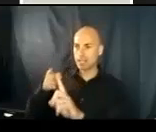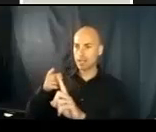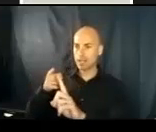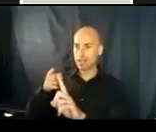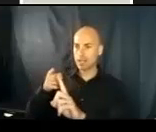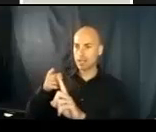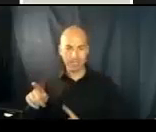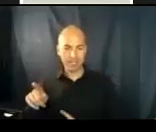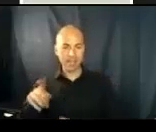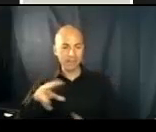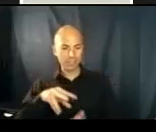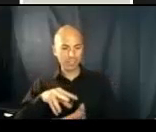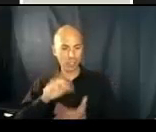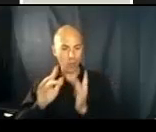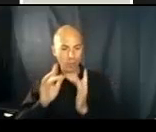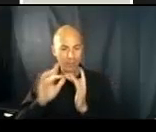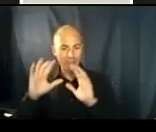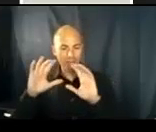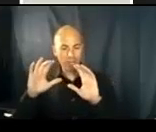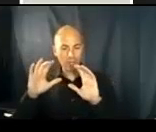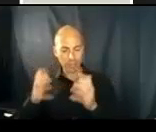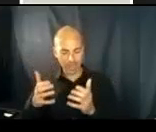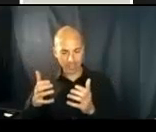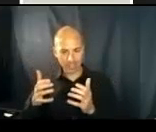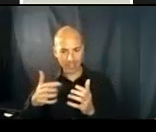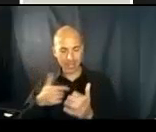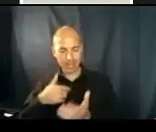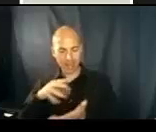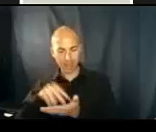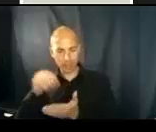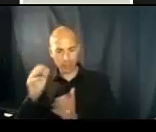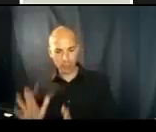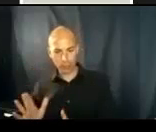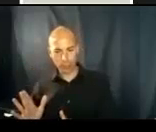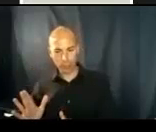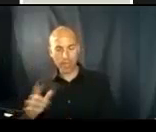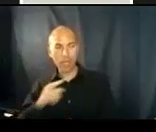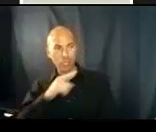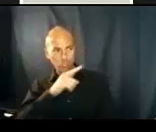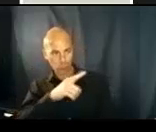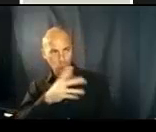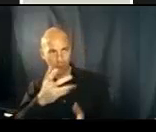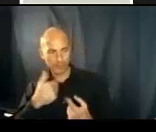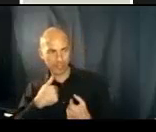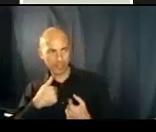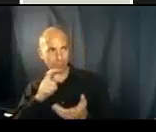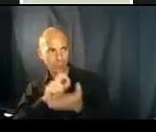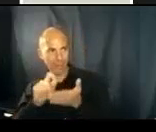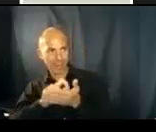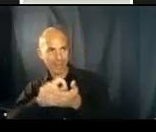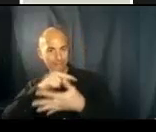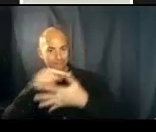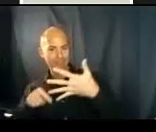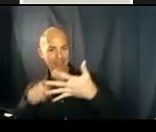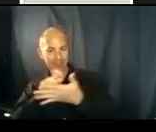I say, I want you to write 5 sentences, all I'm thinking is on the task that my teacher wants me to do.